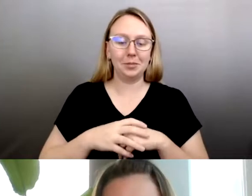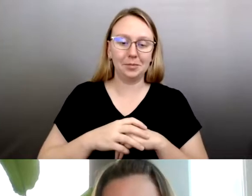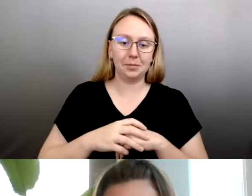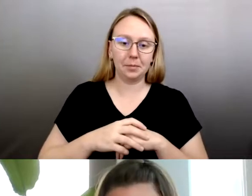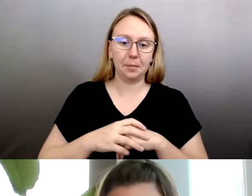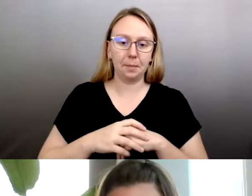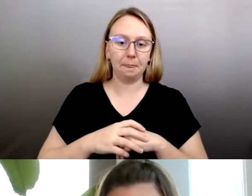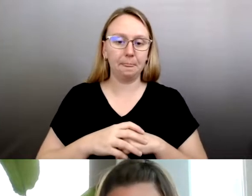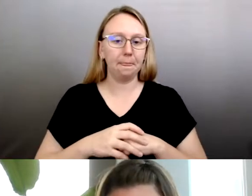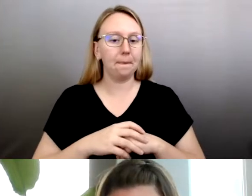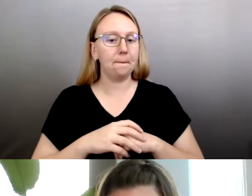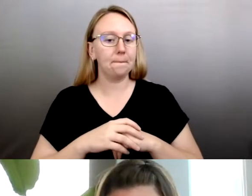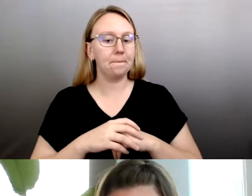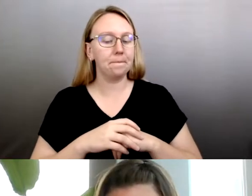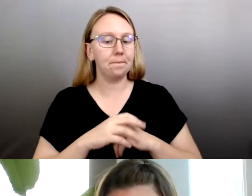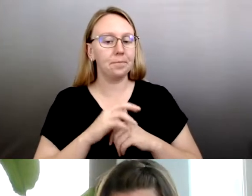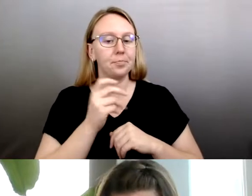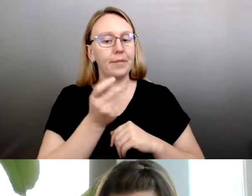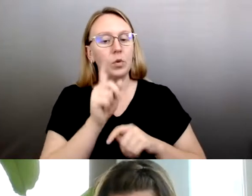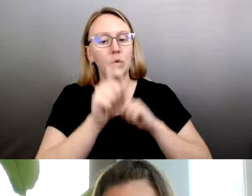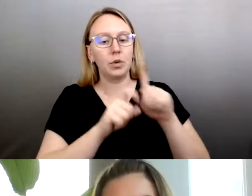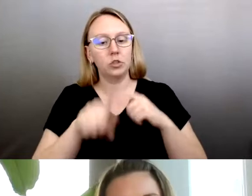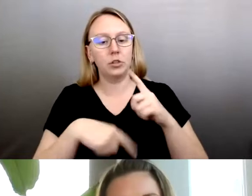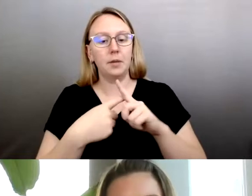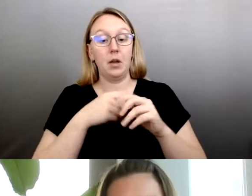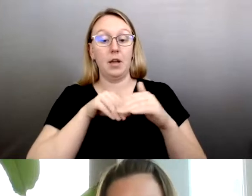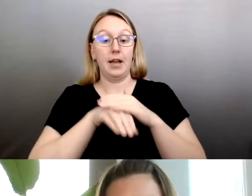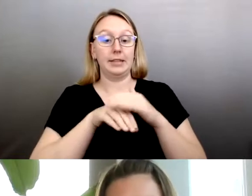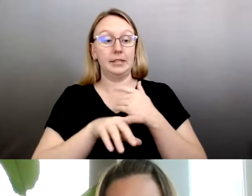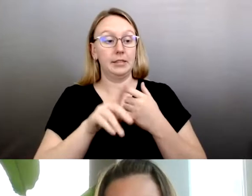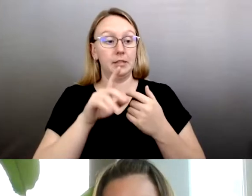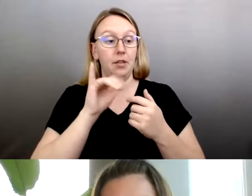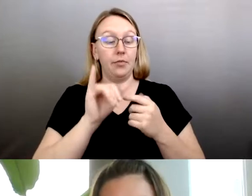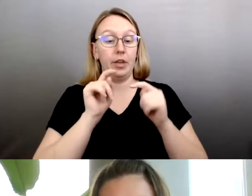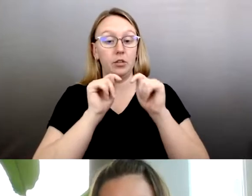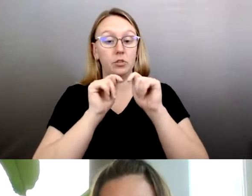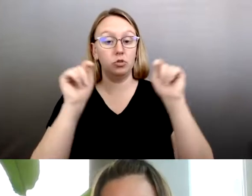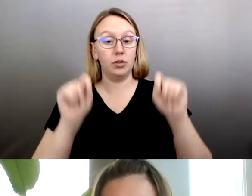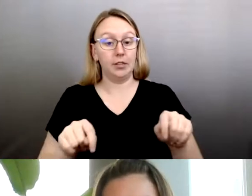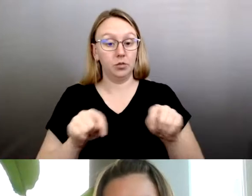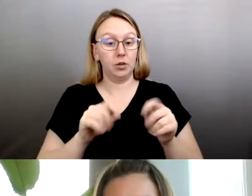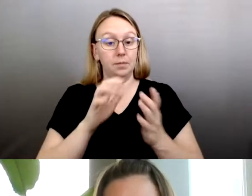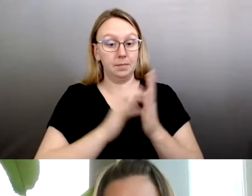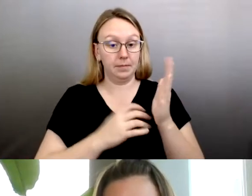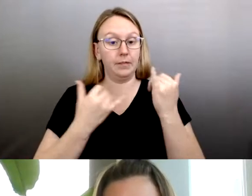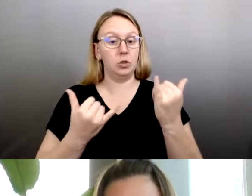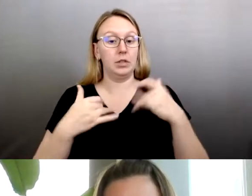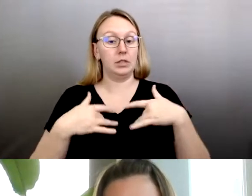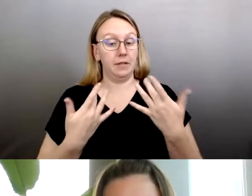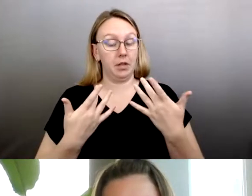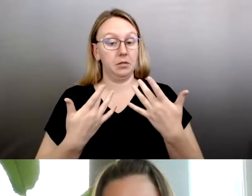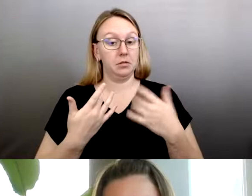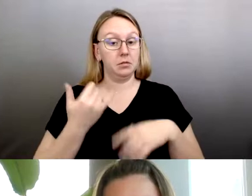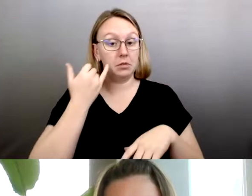A couple questions about access to the transcript of today's event. If you